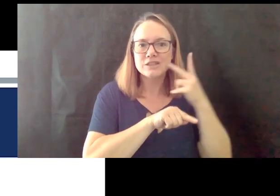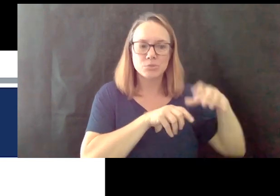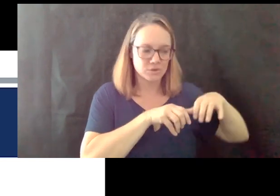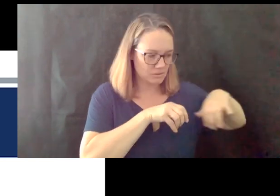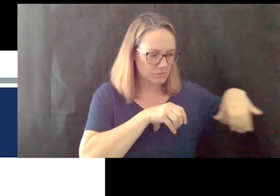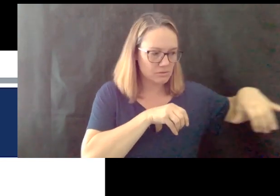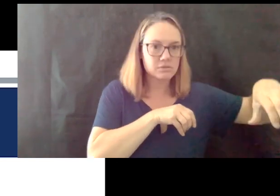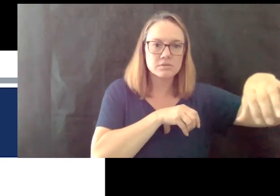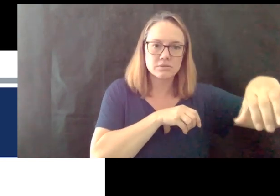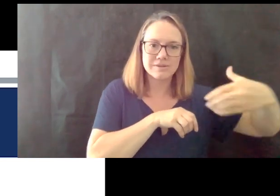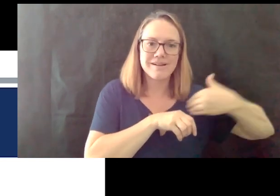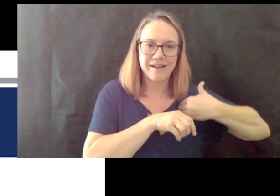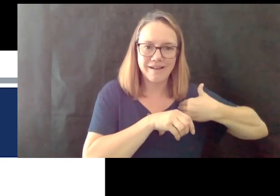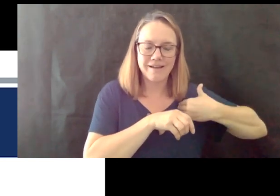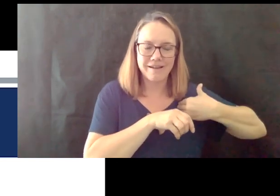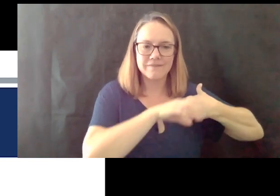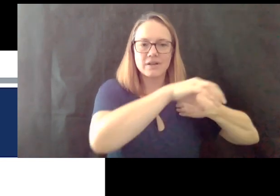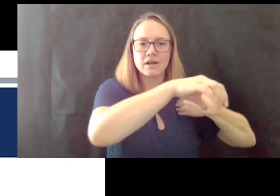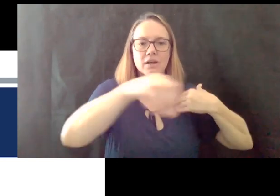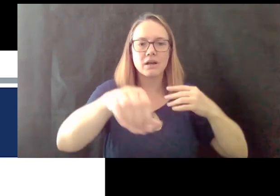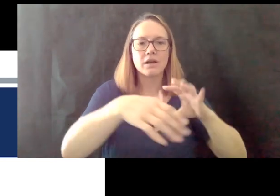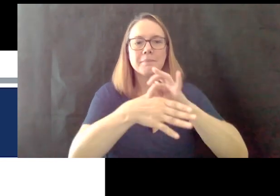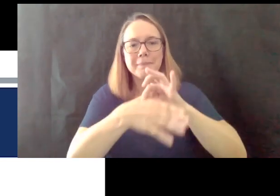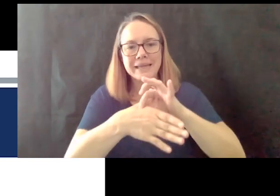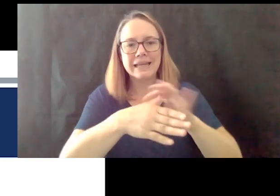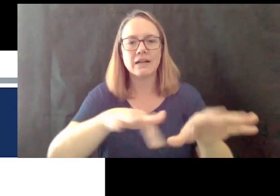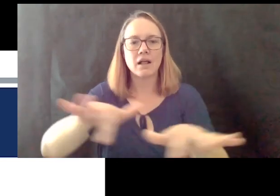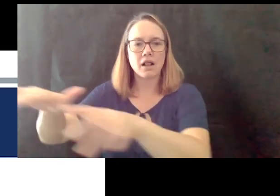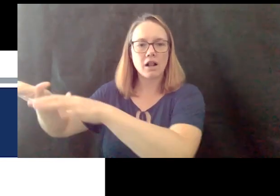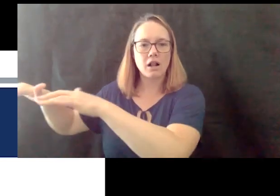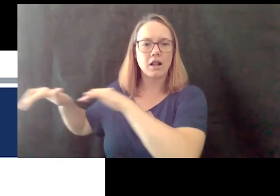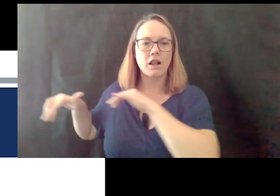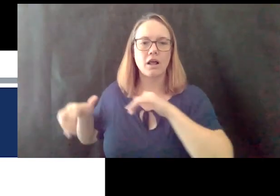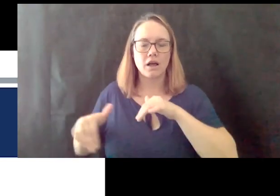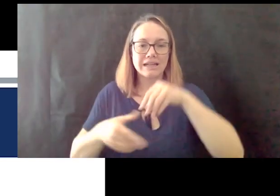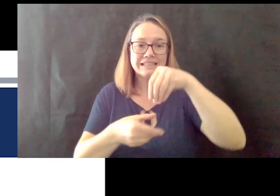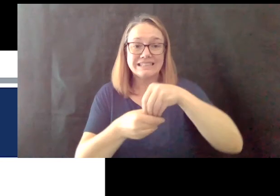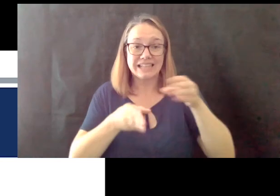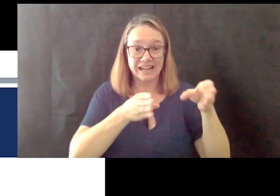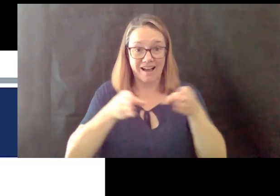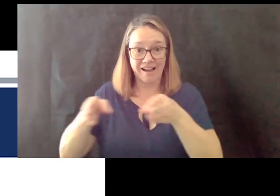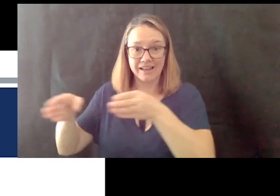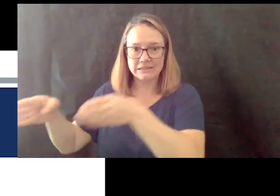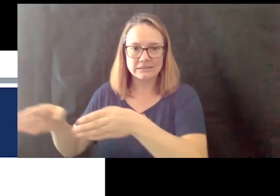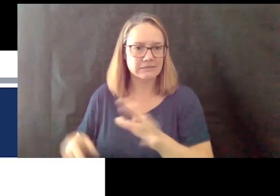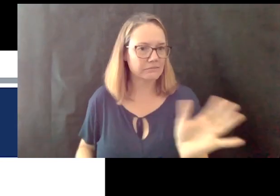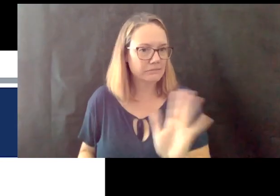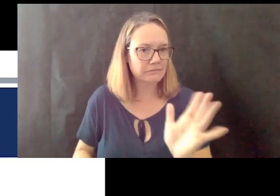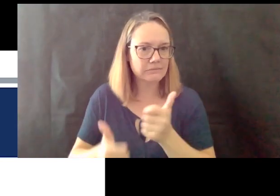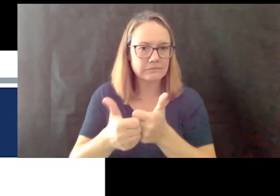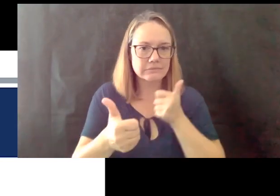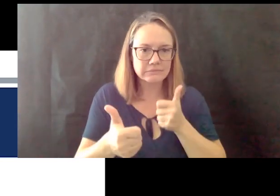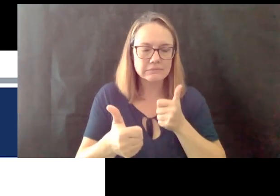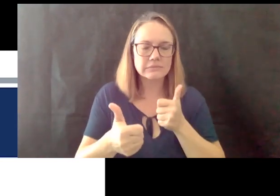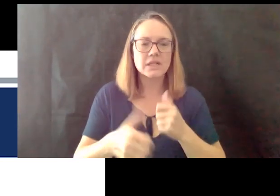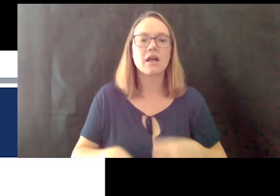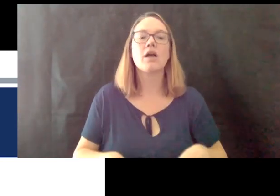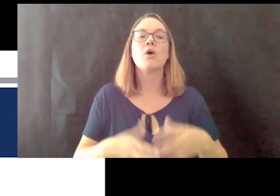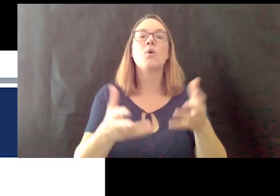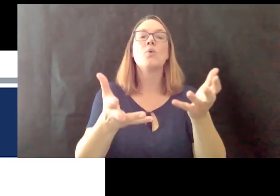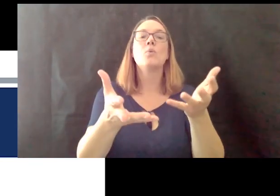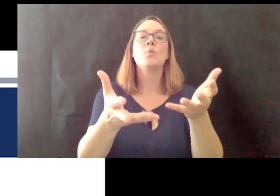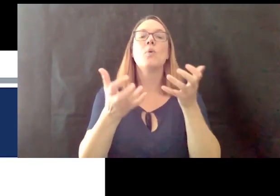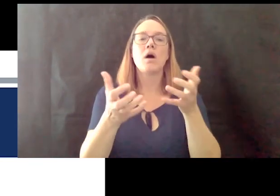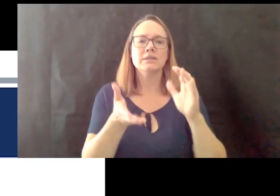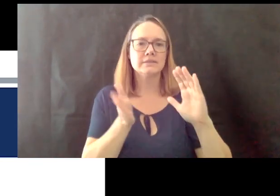well, again, we're reiterating this point, read your nutrition labels. So we want to watch out for foods with extremely